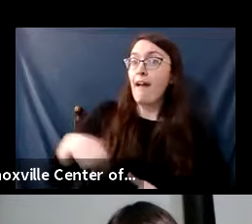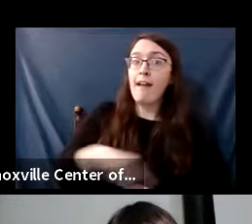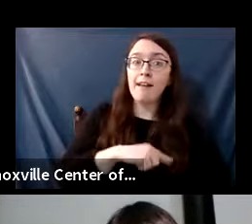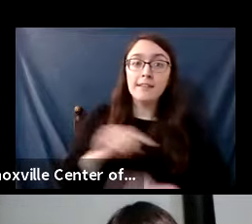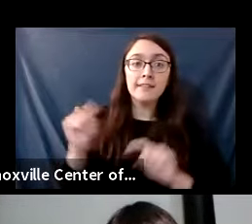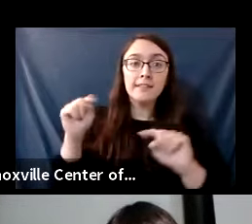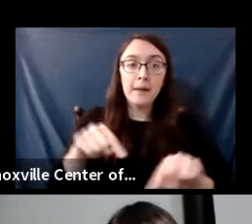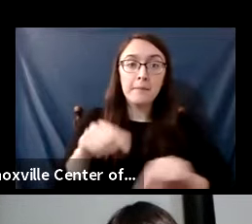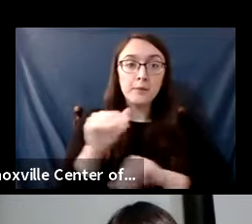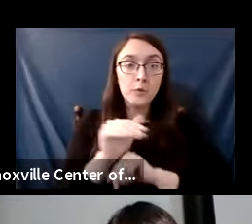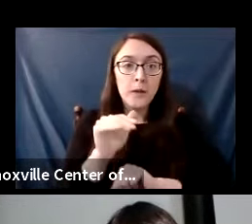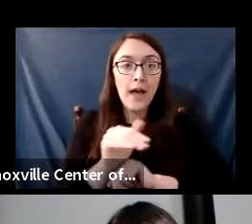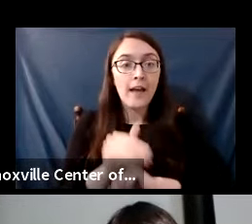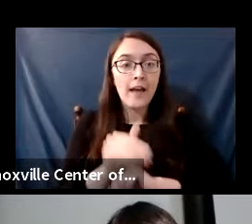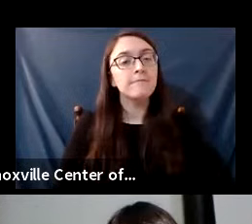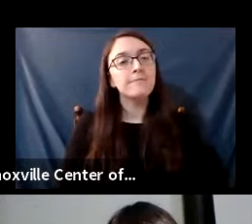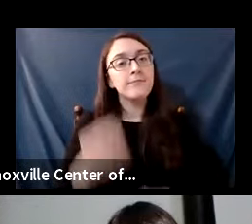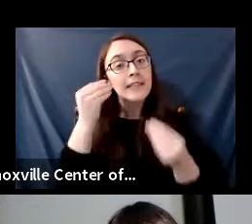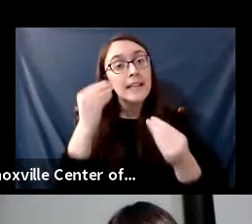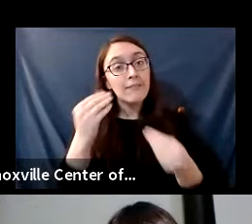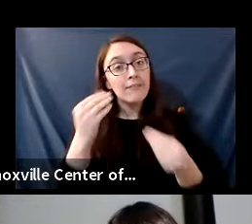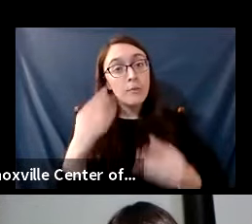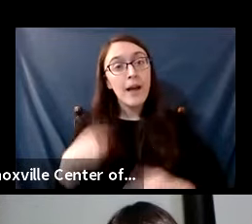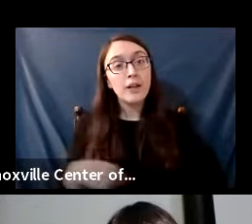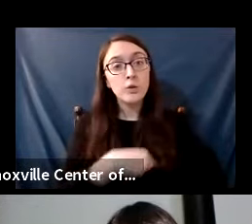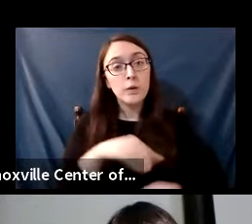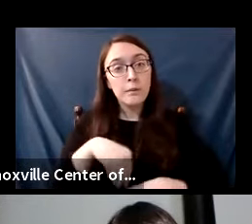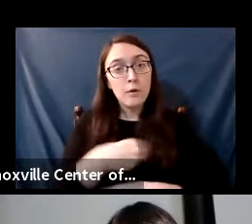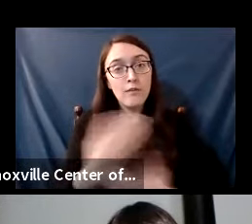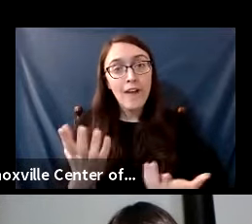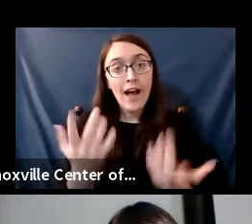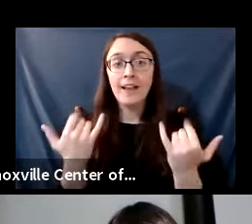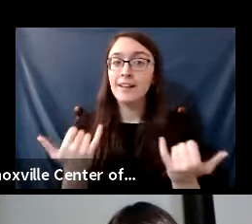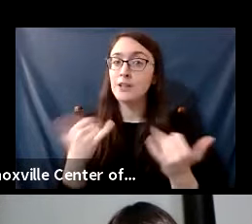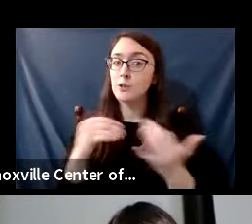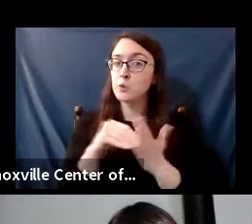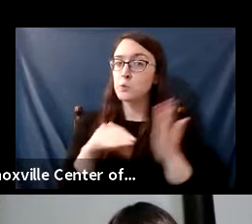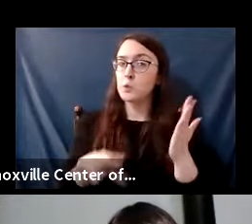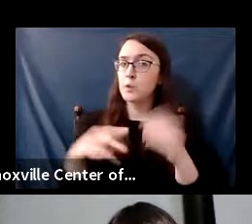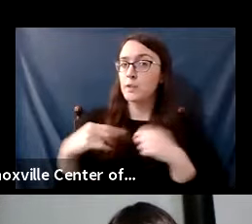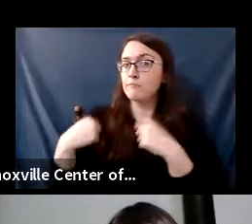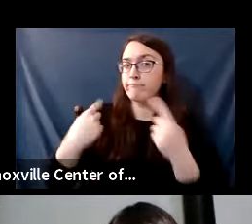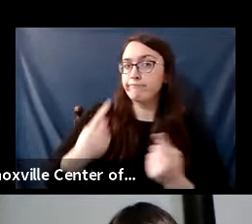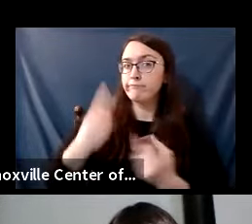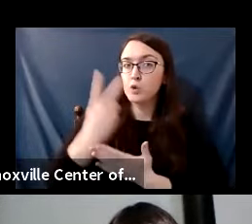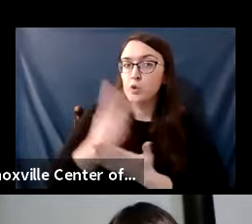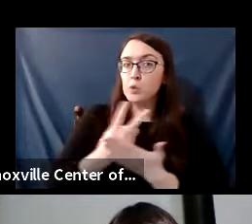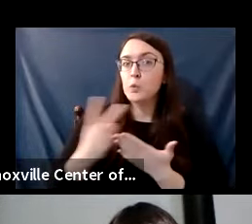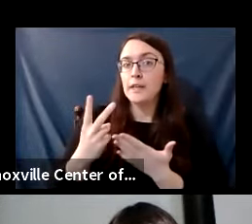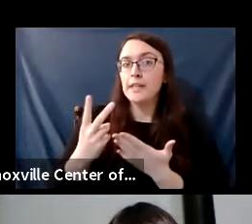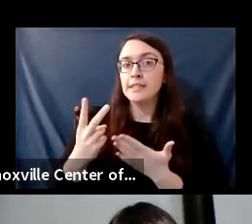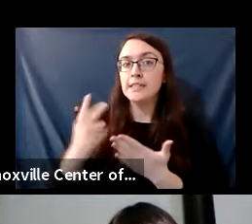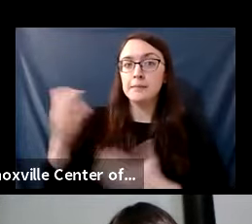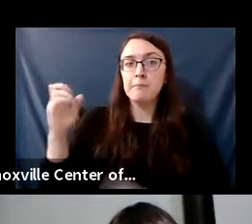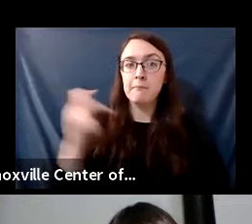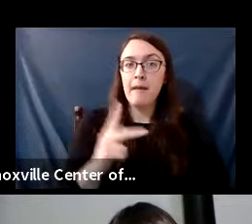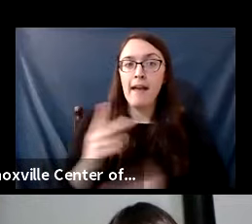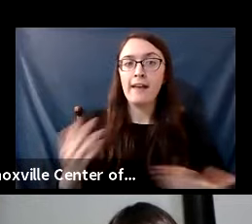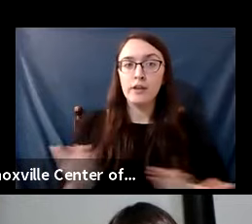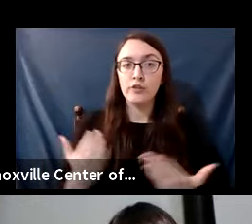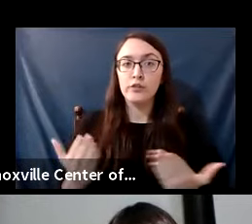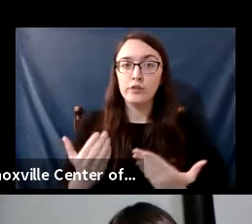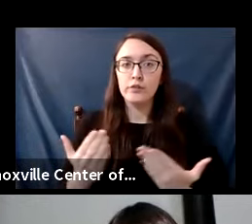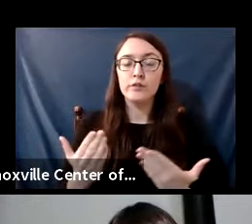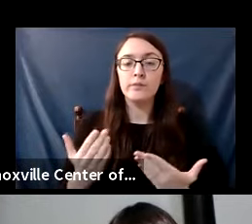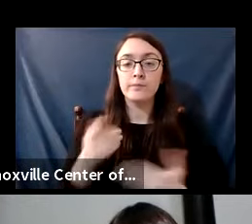that we provided, we're just on the front end now. Students have been back a little less than 2 weeks. And we're, as you had